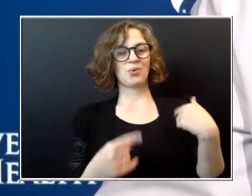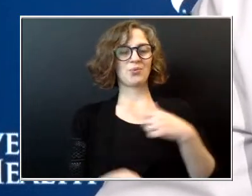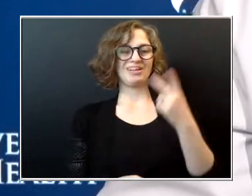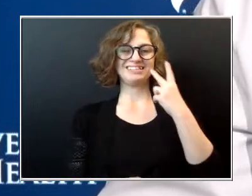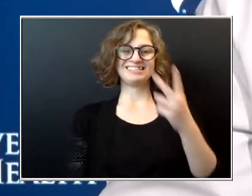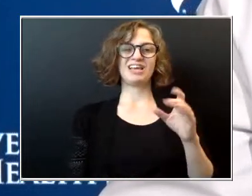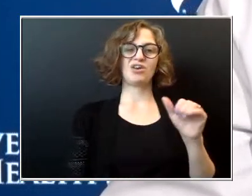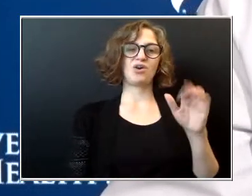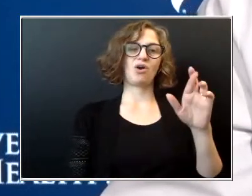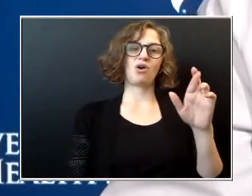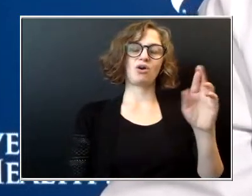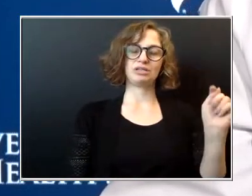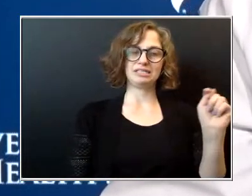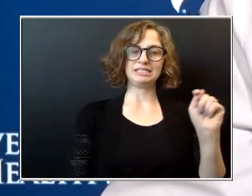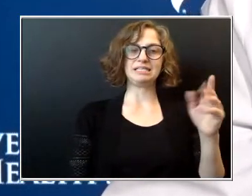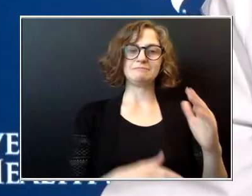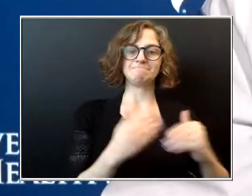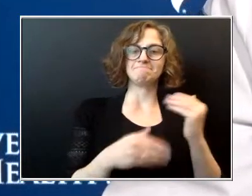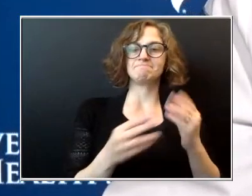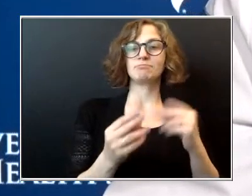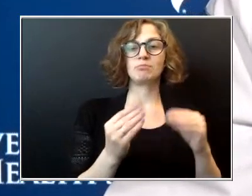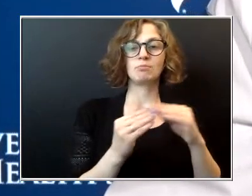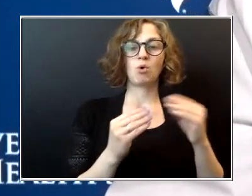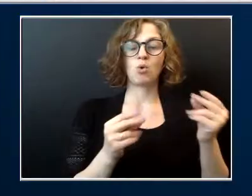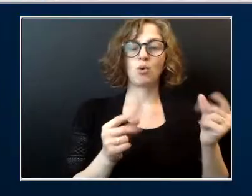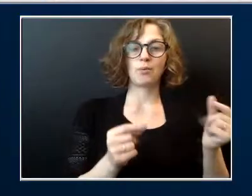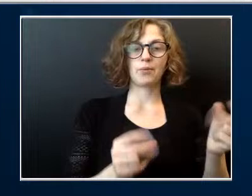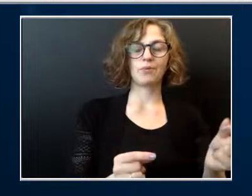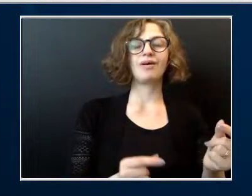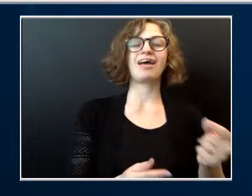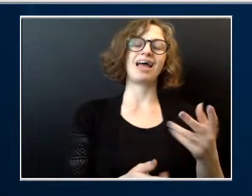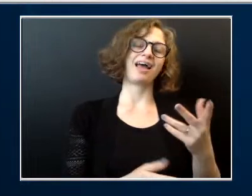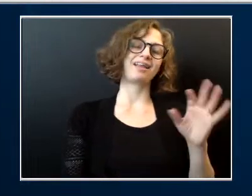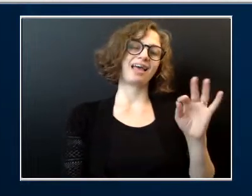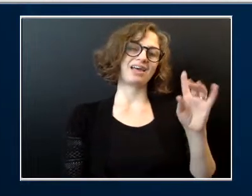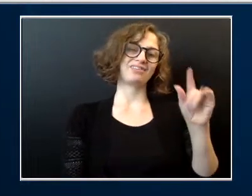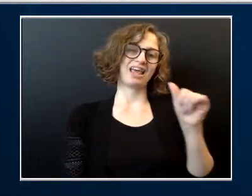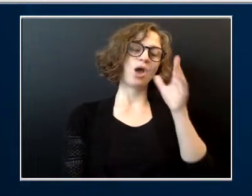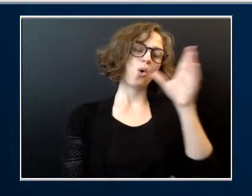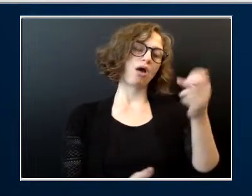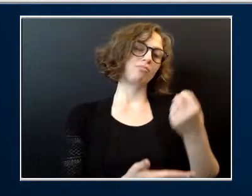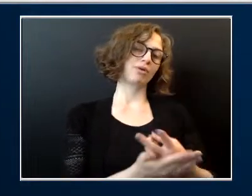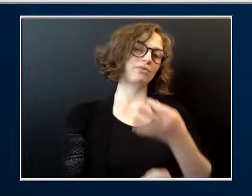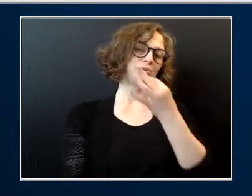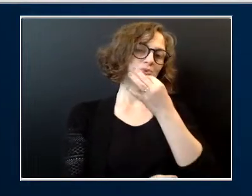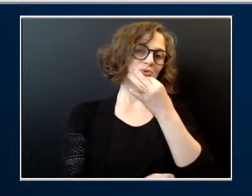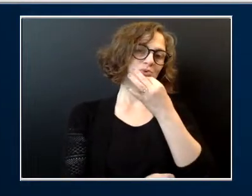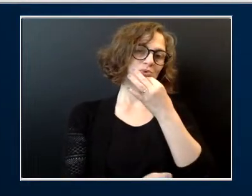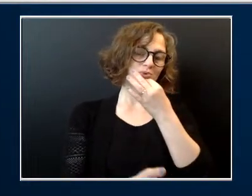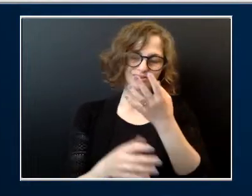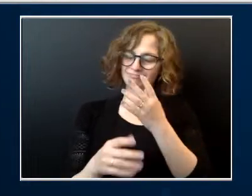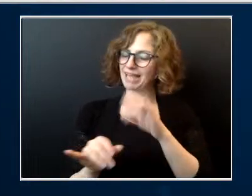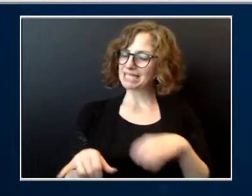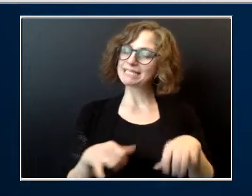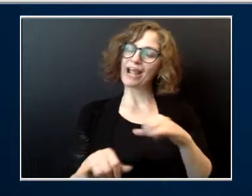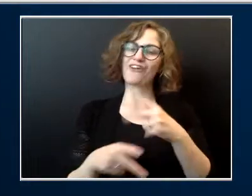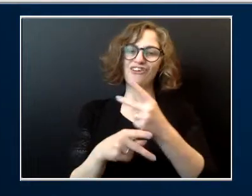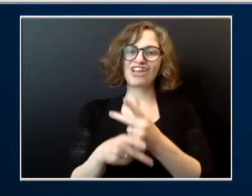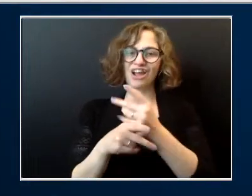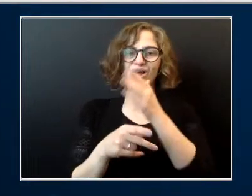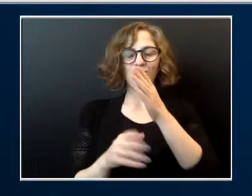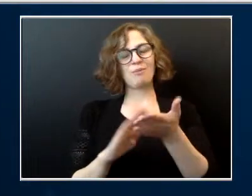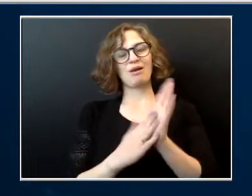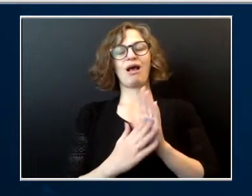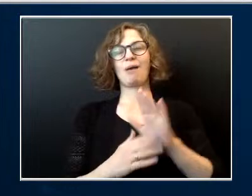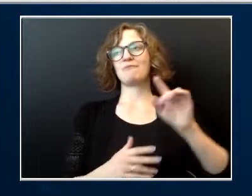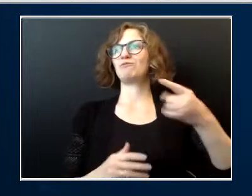think the FDA will approve it in the next couple months. Standard of care, becomes standard of first-line therapy as opposed to third or fourth-line rescue therapy. Exactly, and I think that's